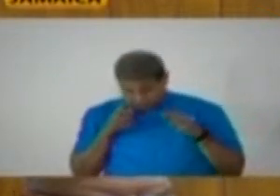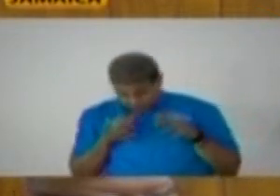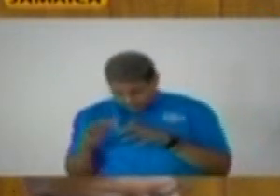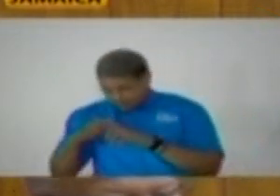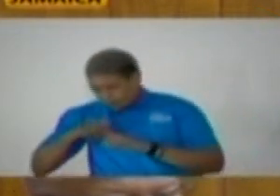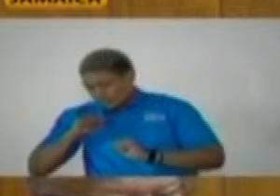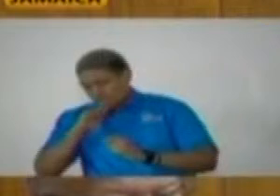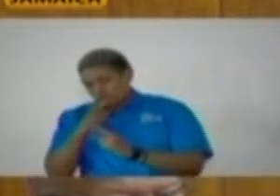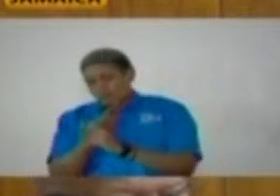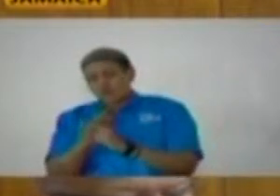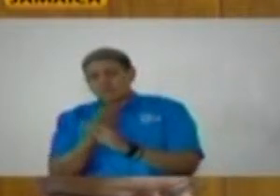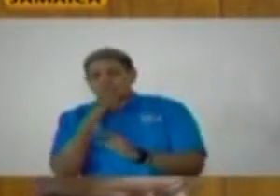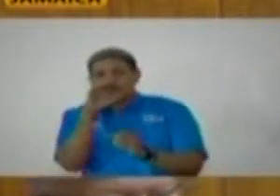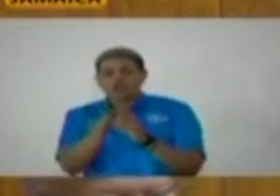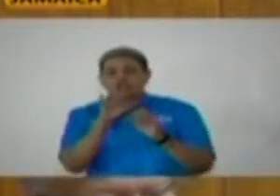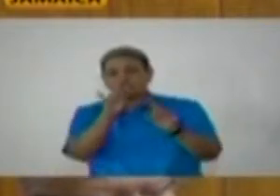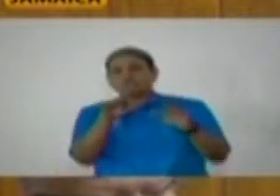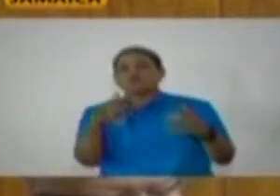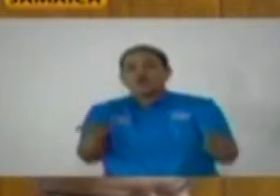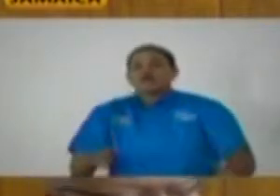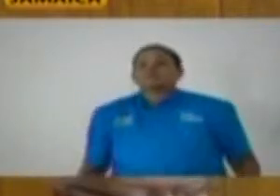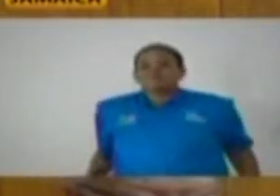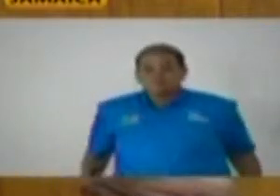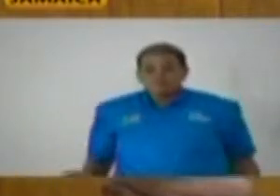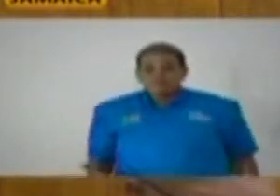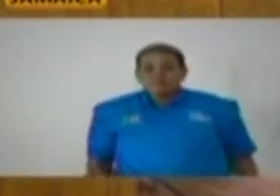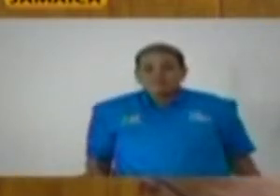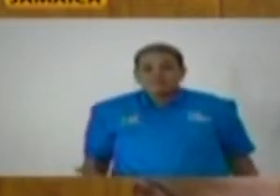can appropriately contribute. But if